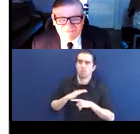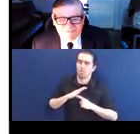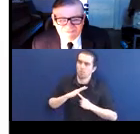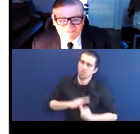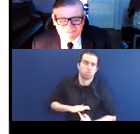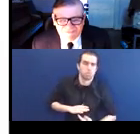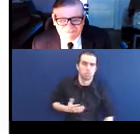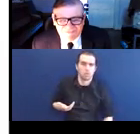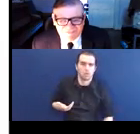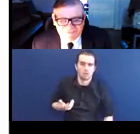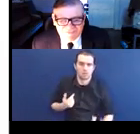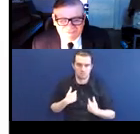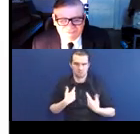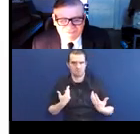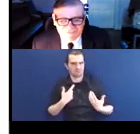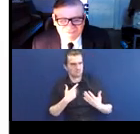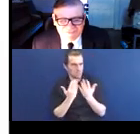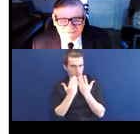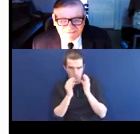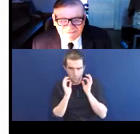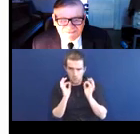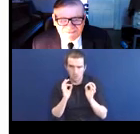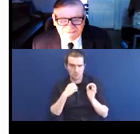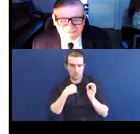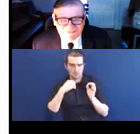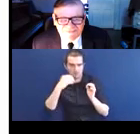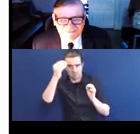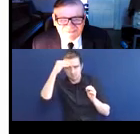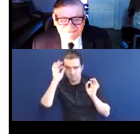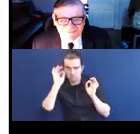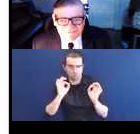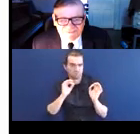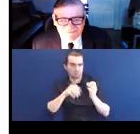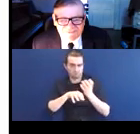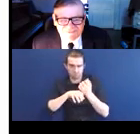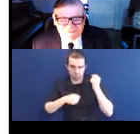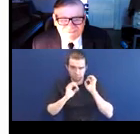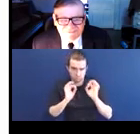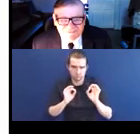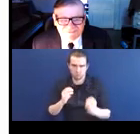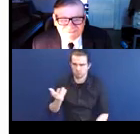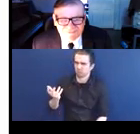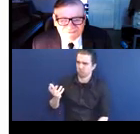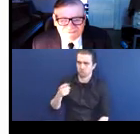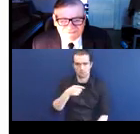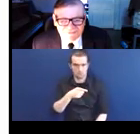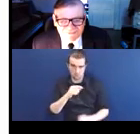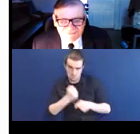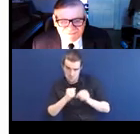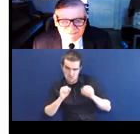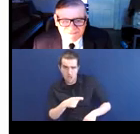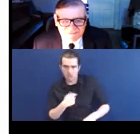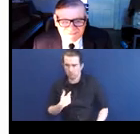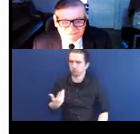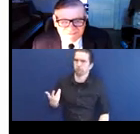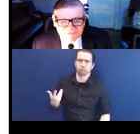it's very demoralizing, because if I could go to school, get a master's degree, so why would you ask me if I can do the job? We